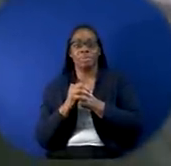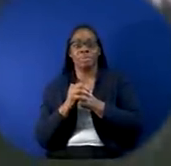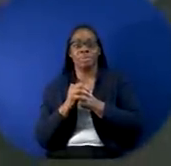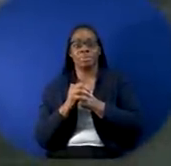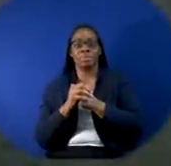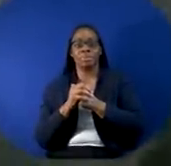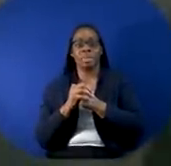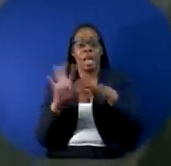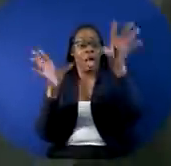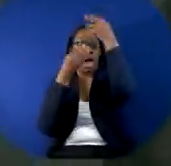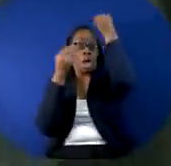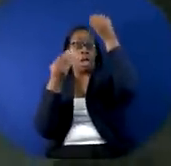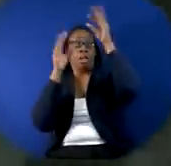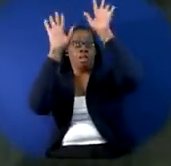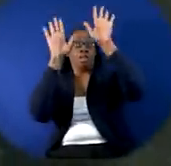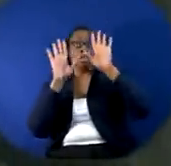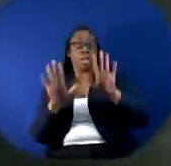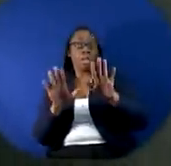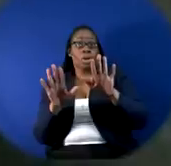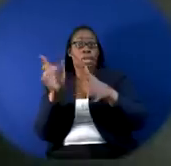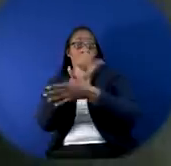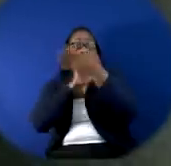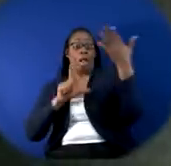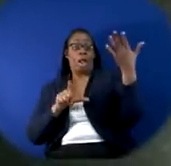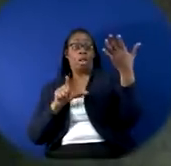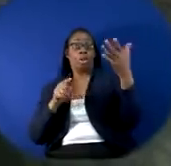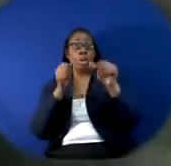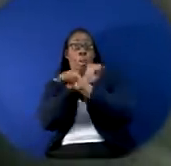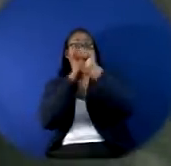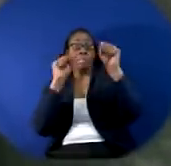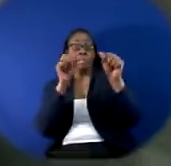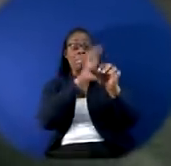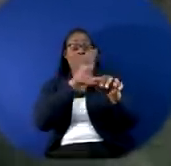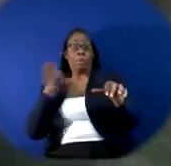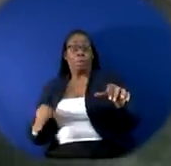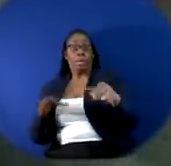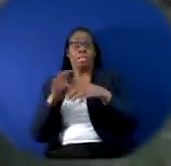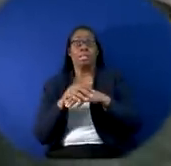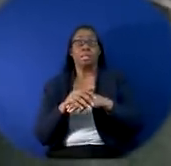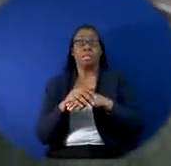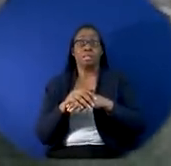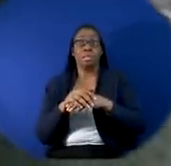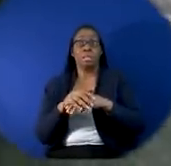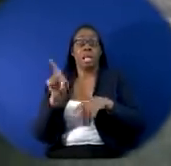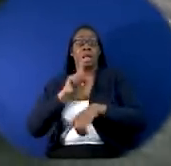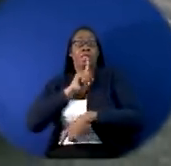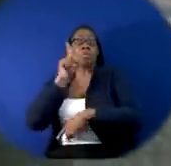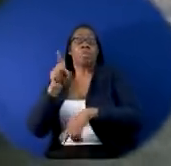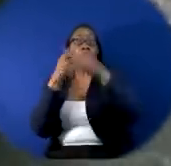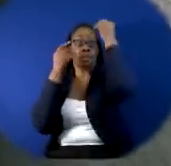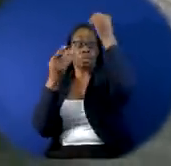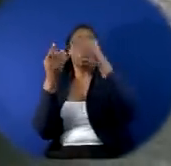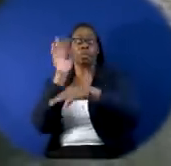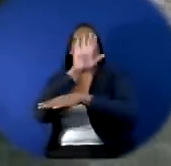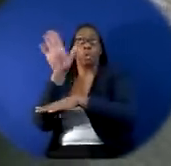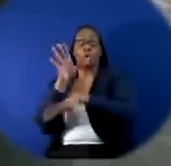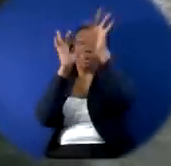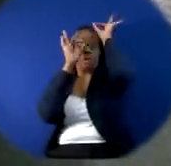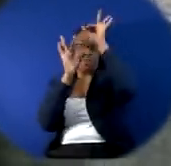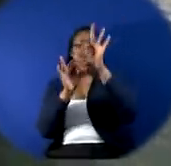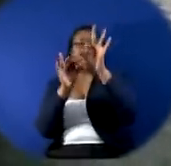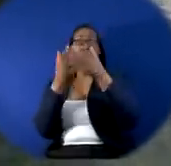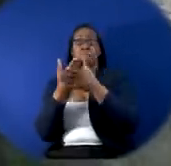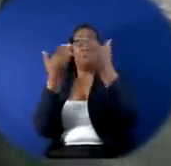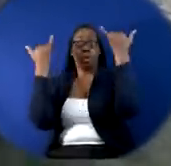In obedience to the great commission of our Lord and Savior Jesus Christ, and based upon the profession of your faith in him, we